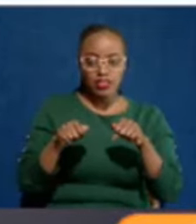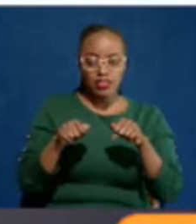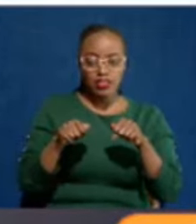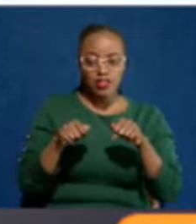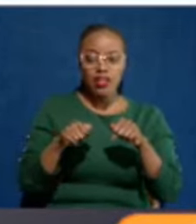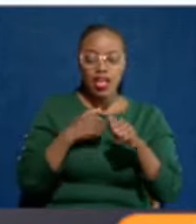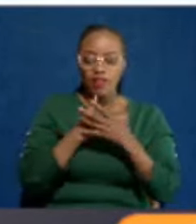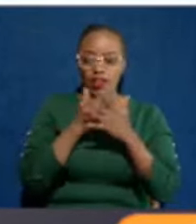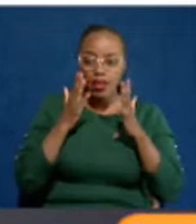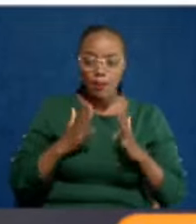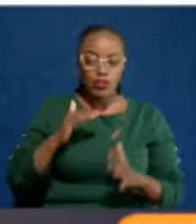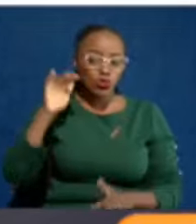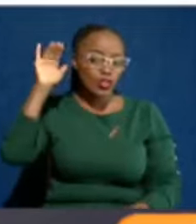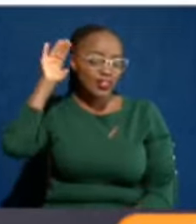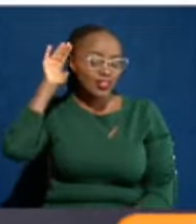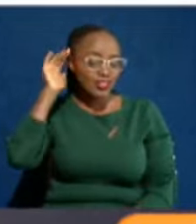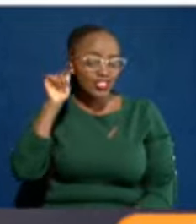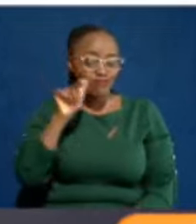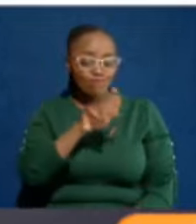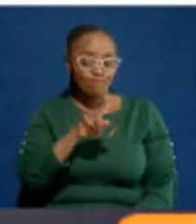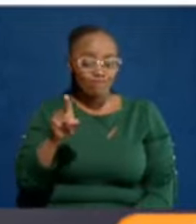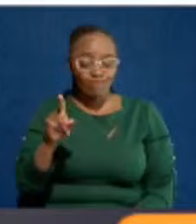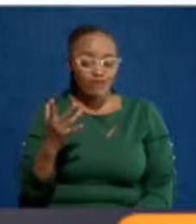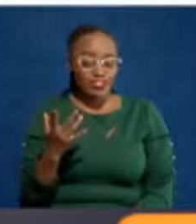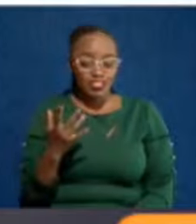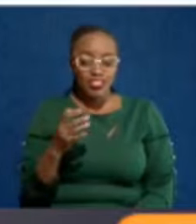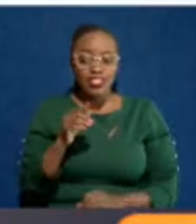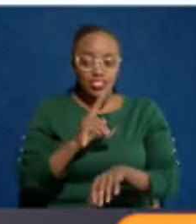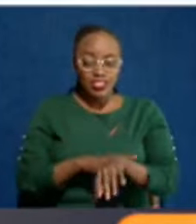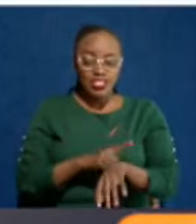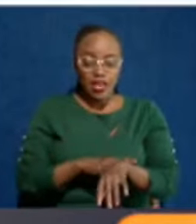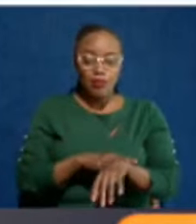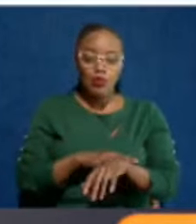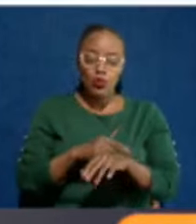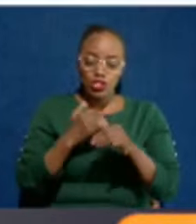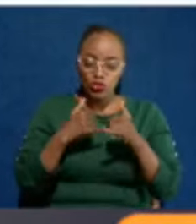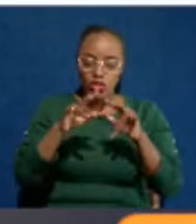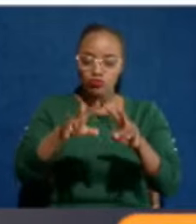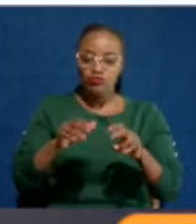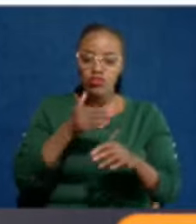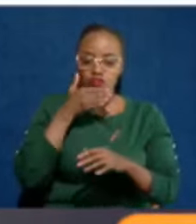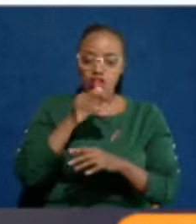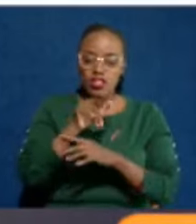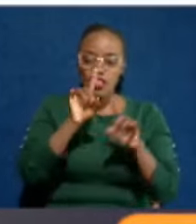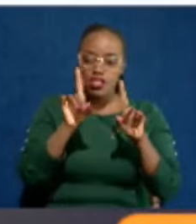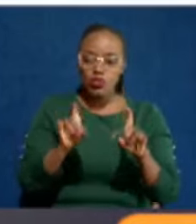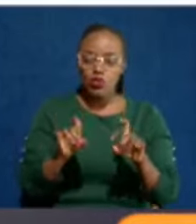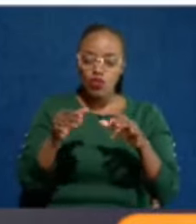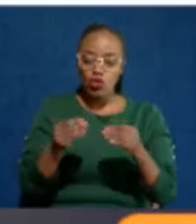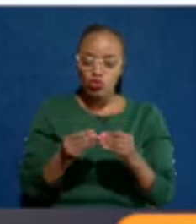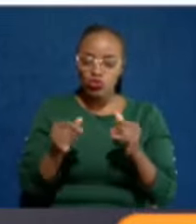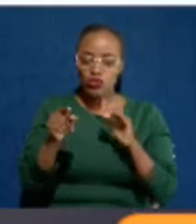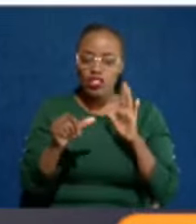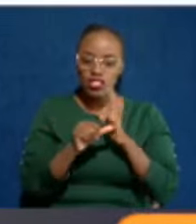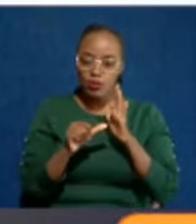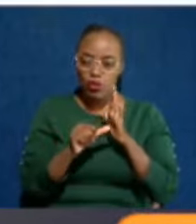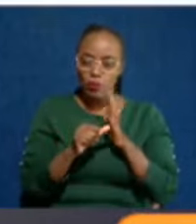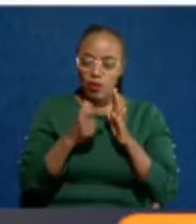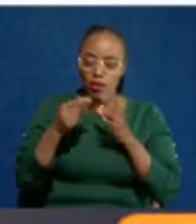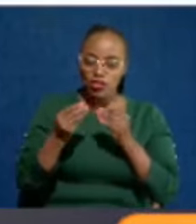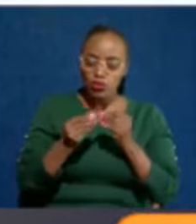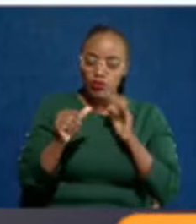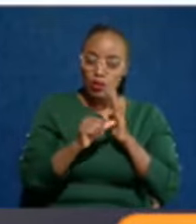Is anybody listening to that? And even as we seek to answer that question or solve that problem, are we solving